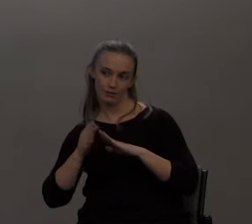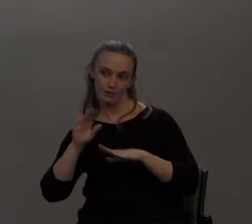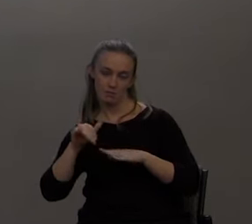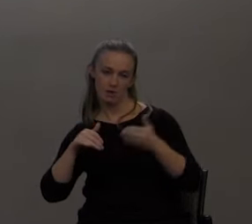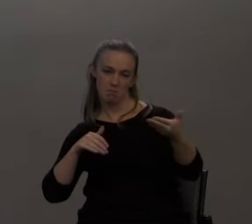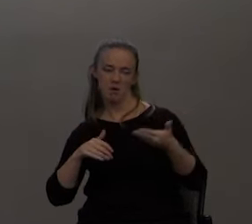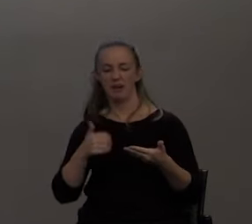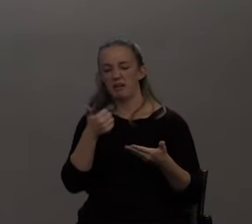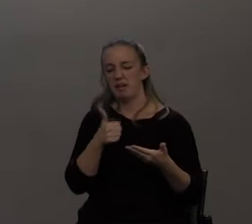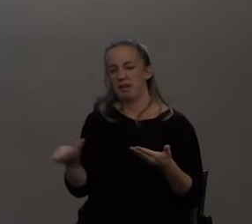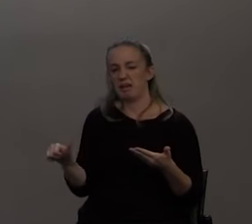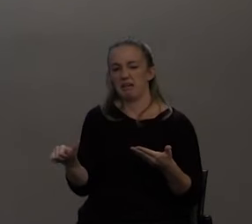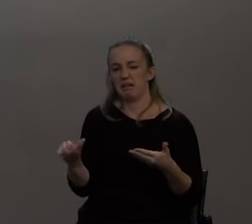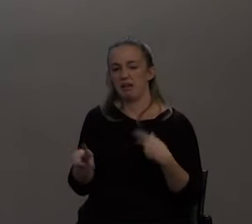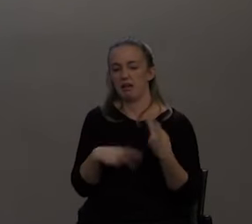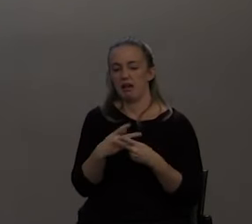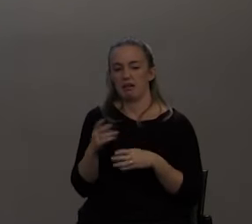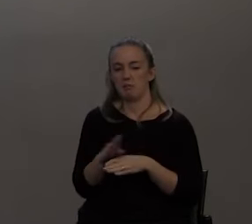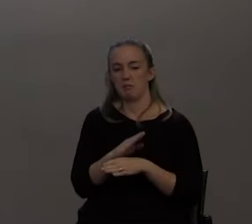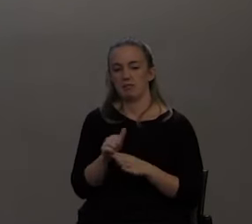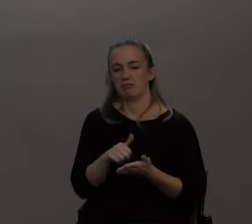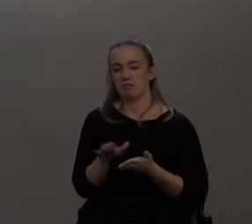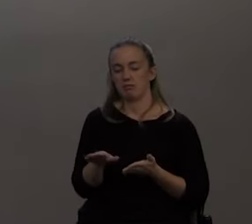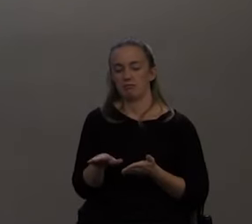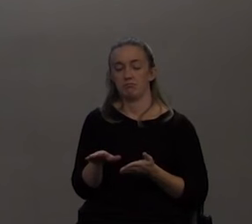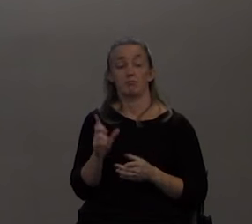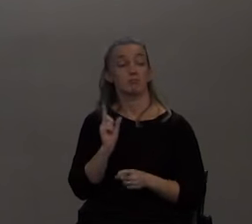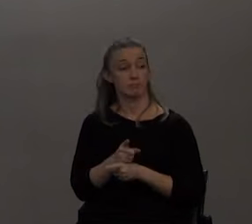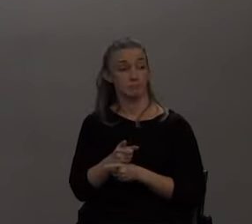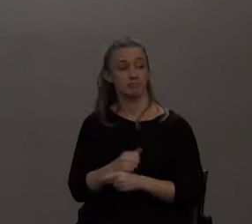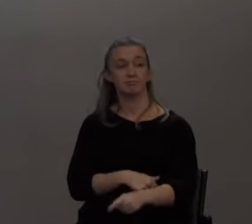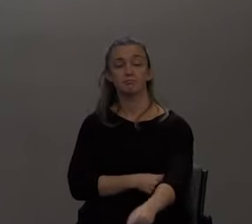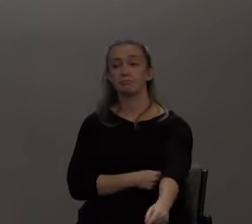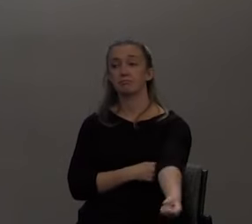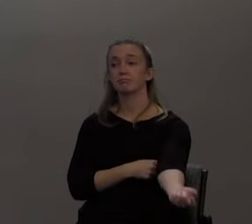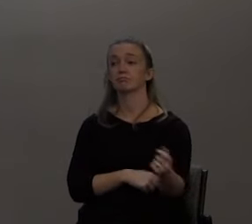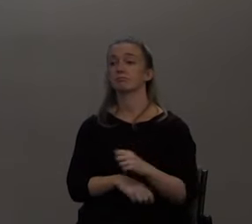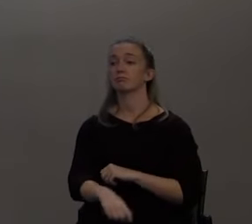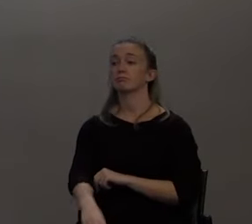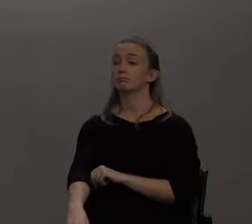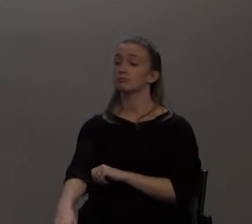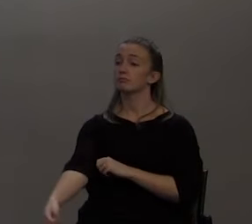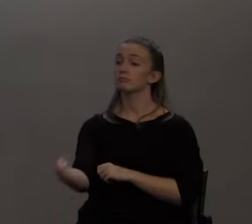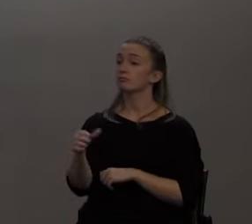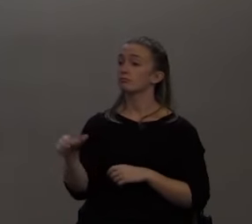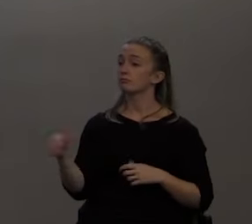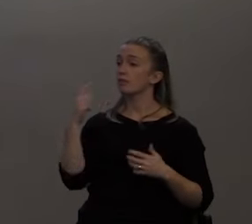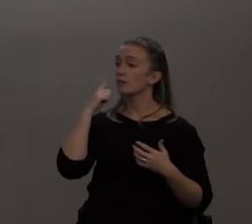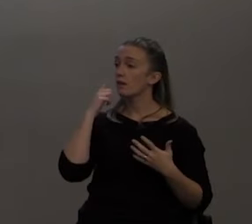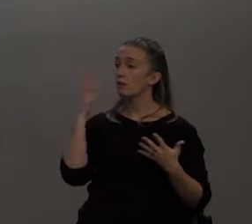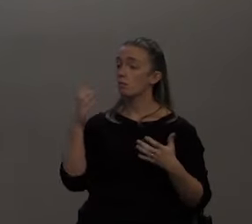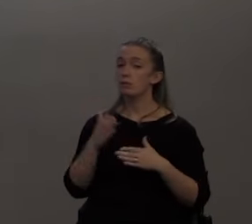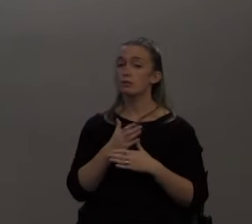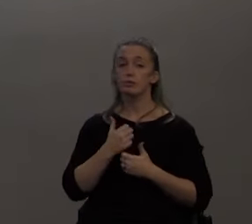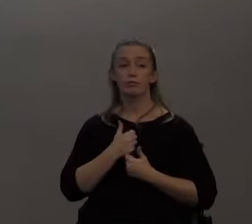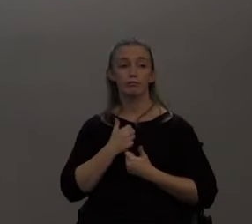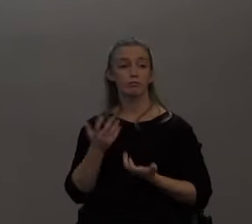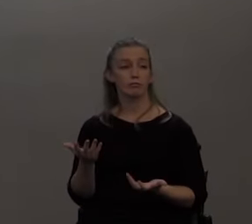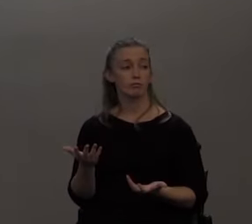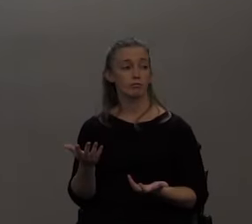any business as economic development. Absolutely. Other thoughts? Anyone who hasn't shared, want to share? I'm happy to.